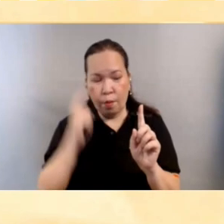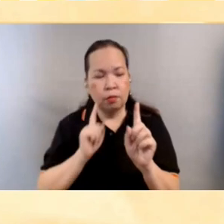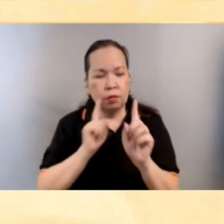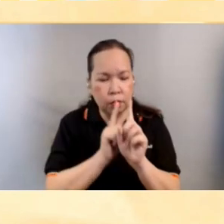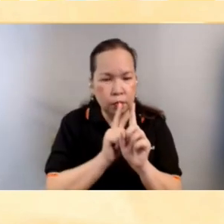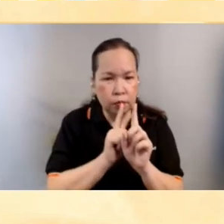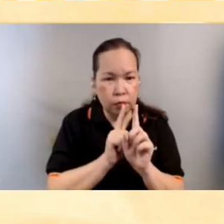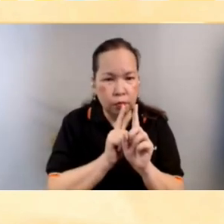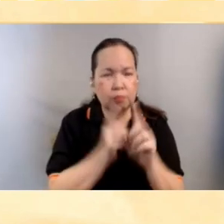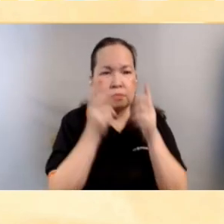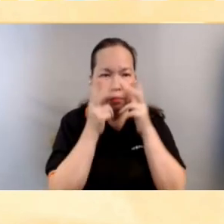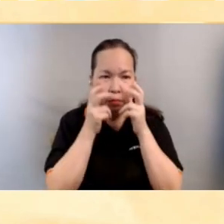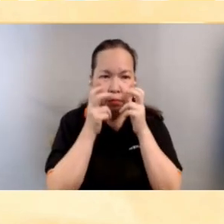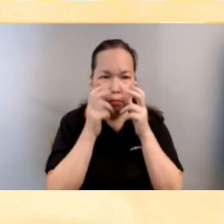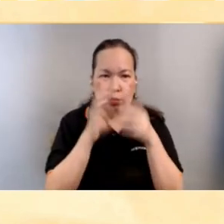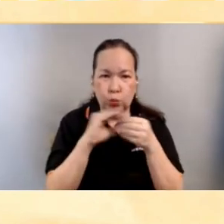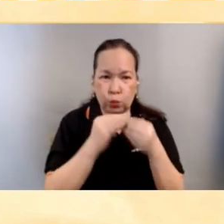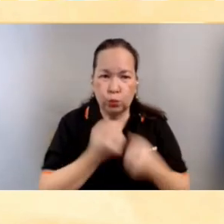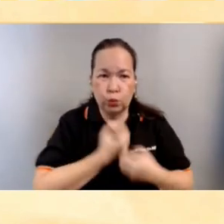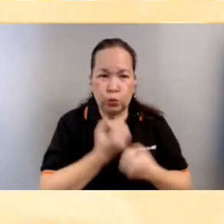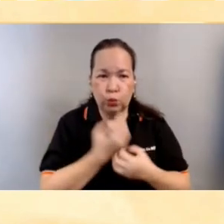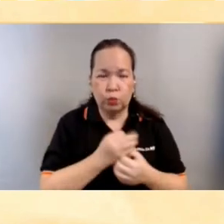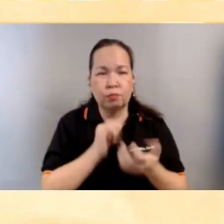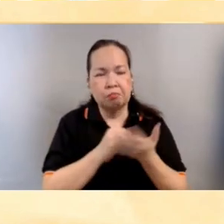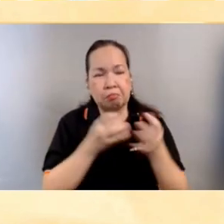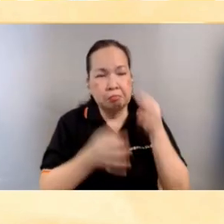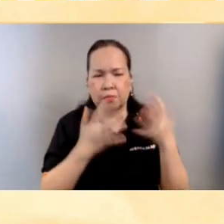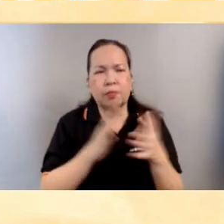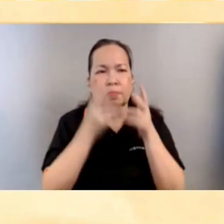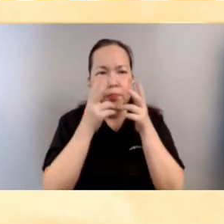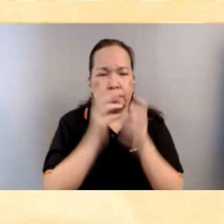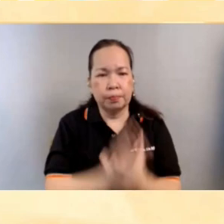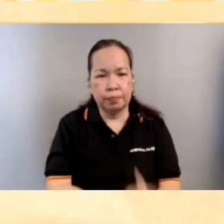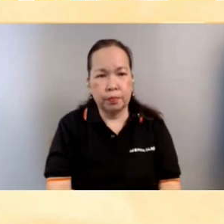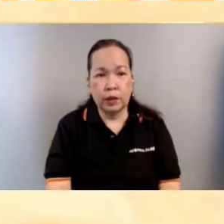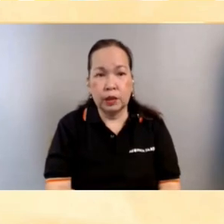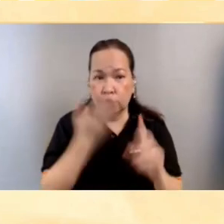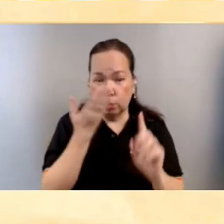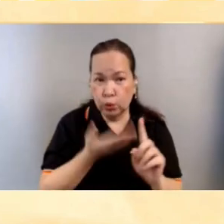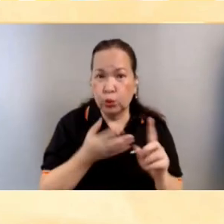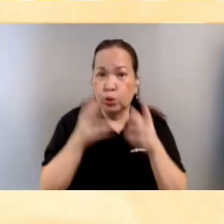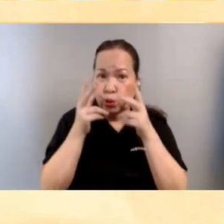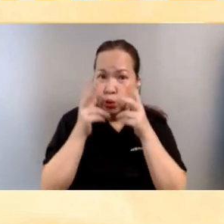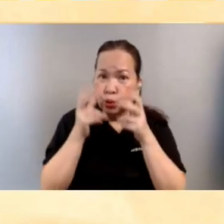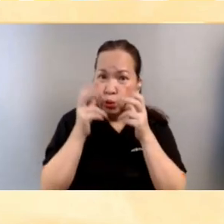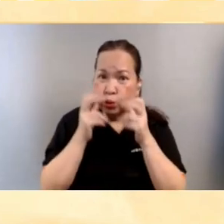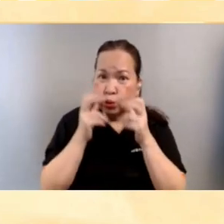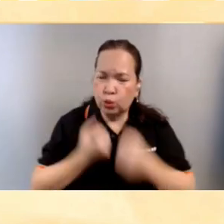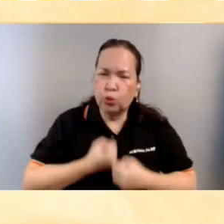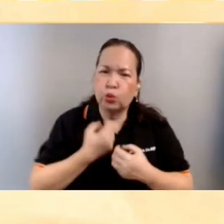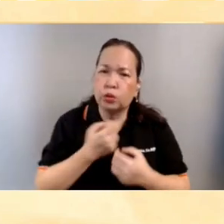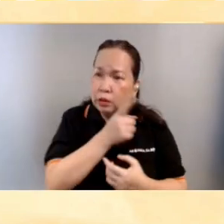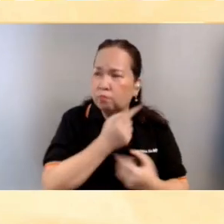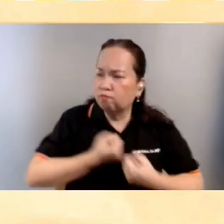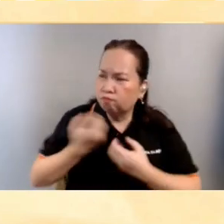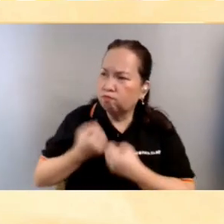without judgment. Listening can be magical. When you listen to a person with all your heart and soul, and you are really